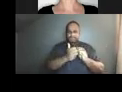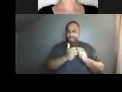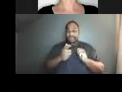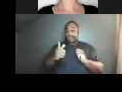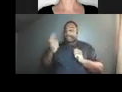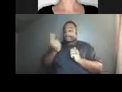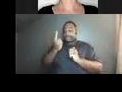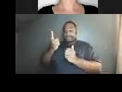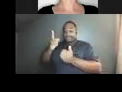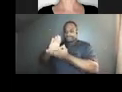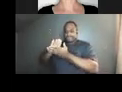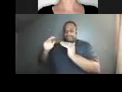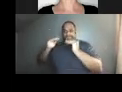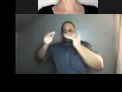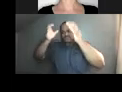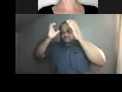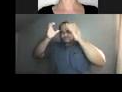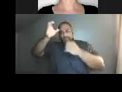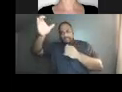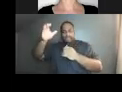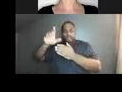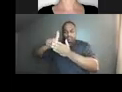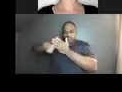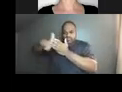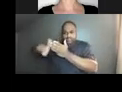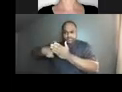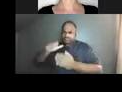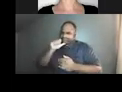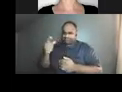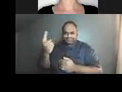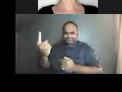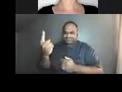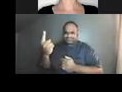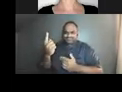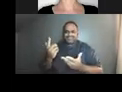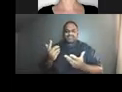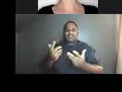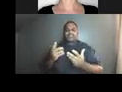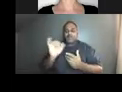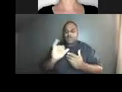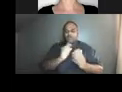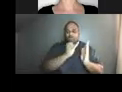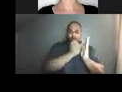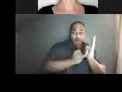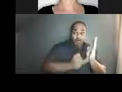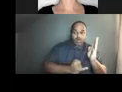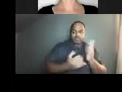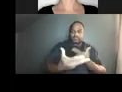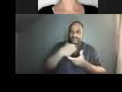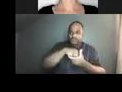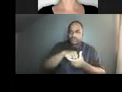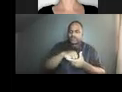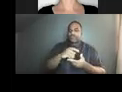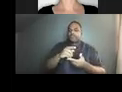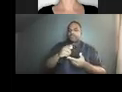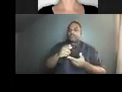scholars who are engaged in international research community and not only art community talk